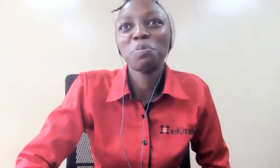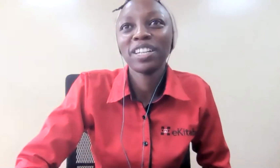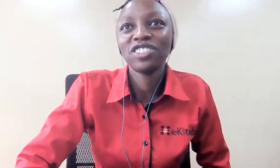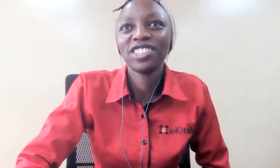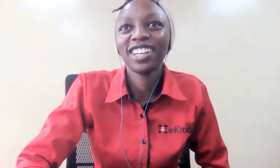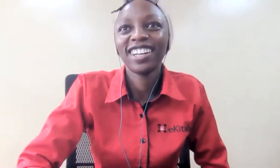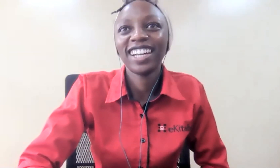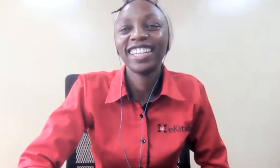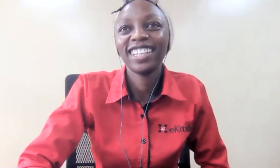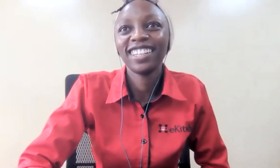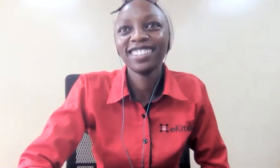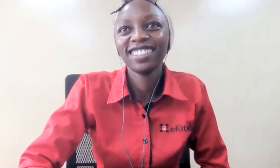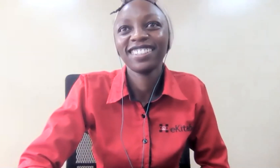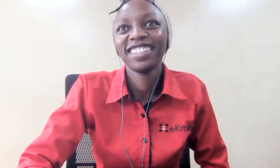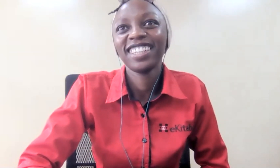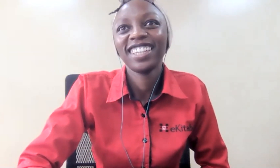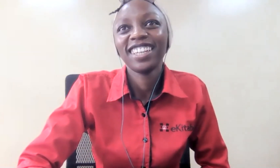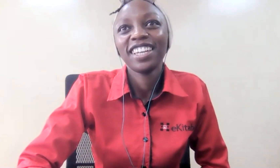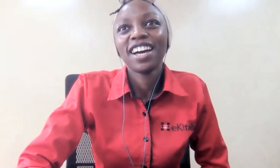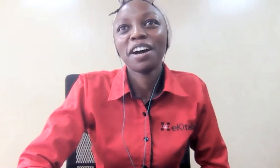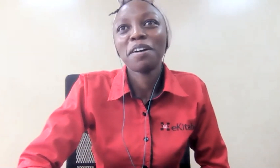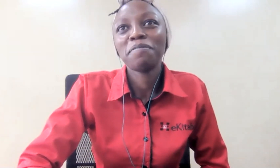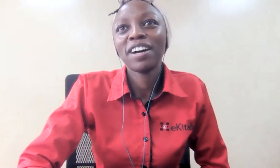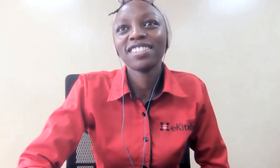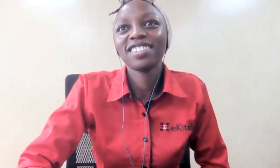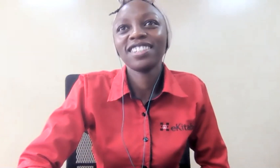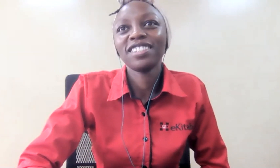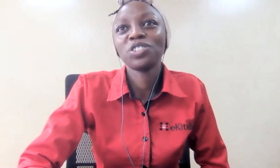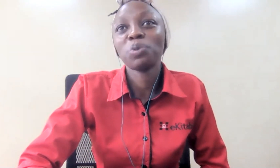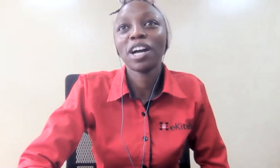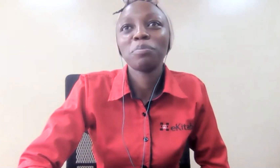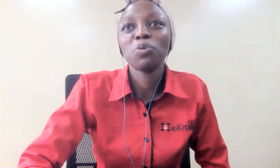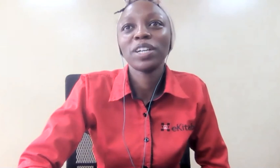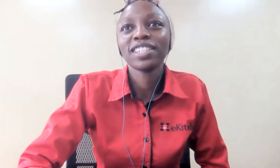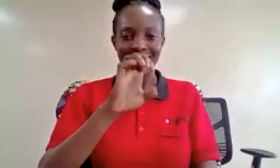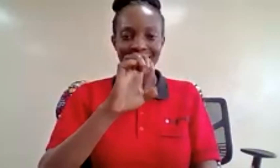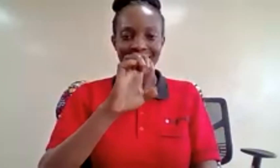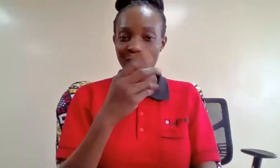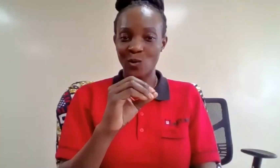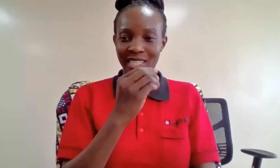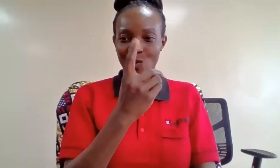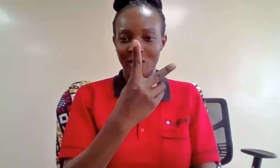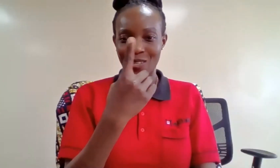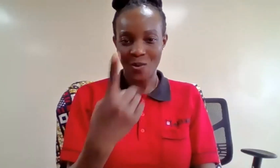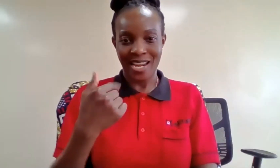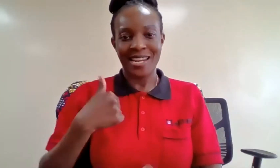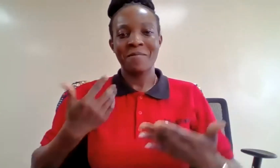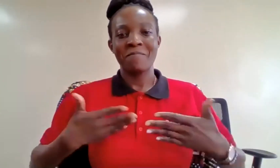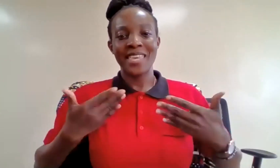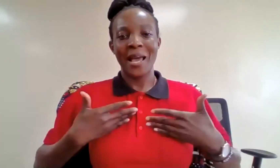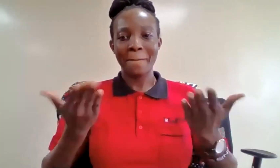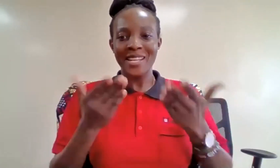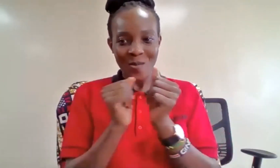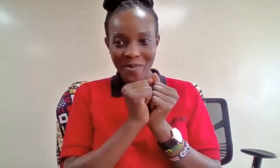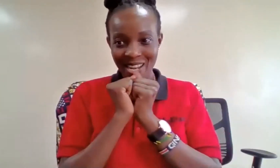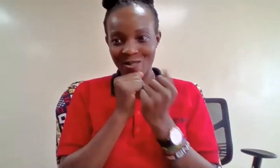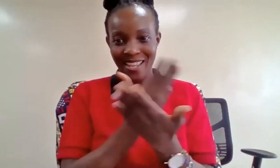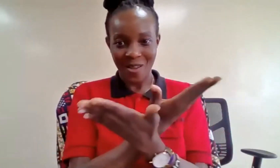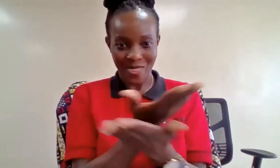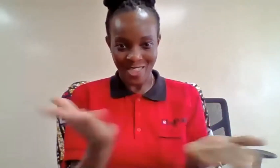Thank you so much, Lillian. First is to welcome you once again to the DEC